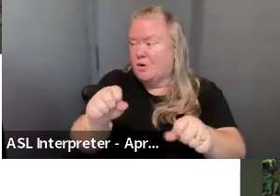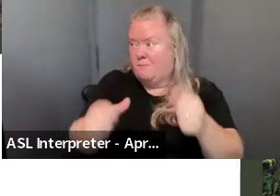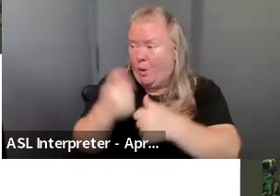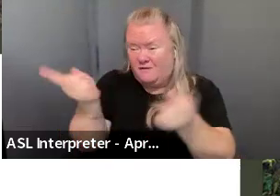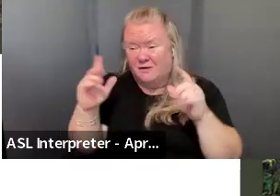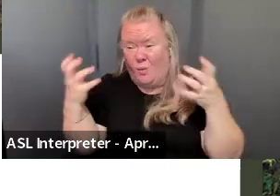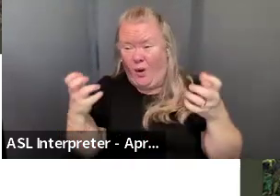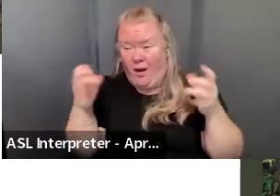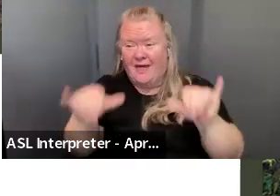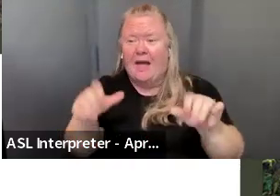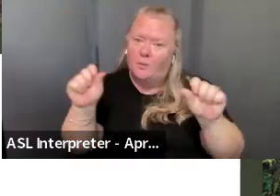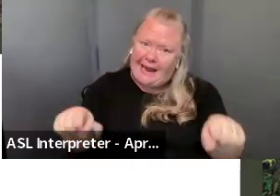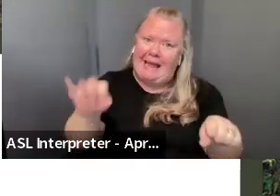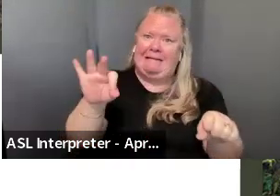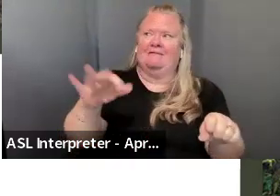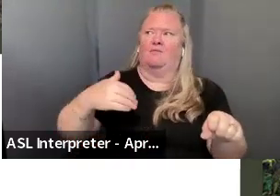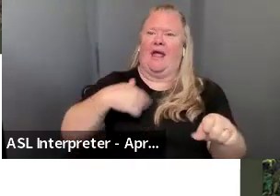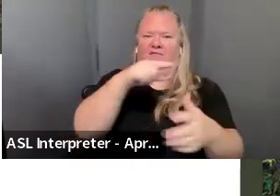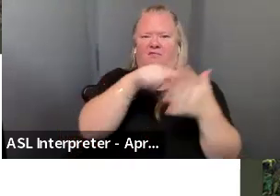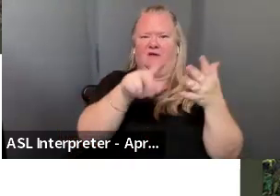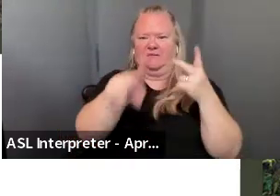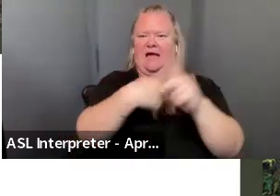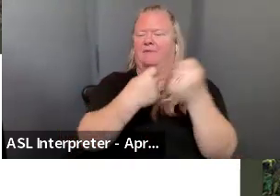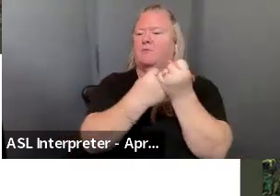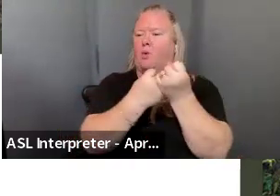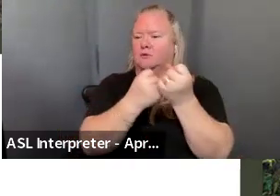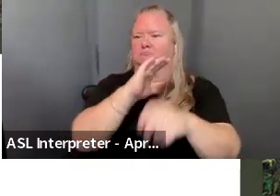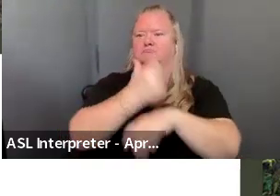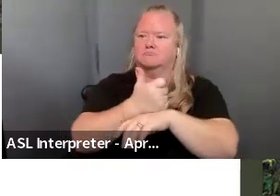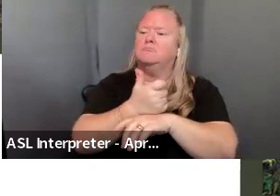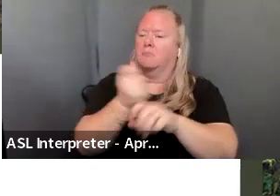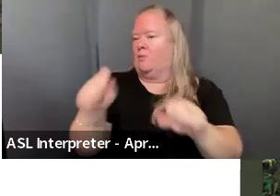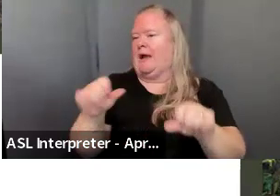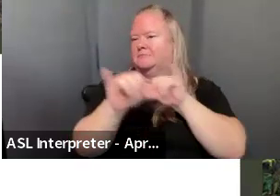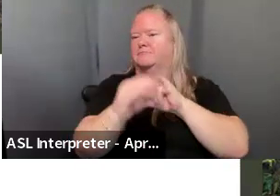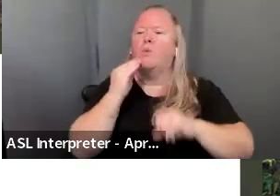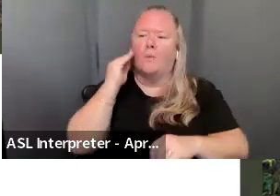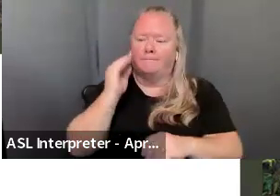do, and most of us can if we have these kinds of supports in place.